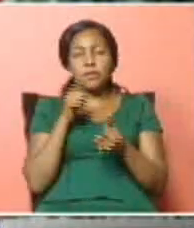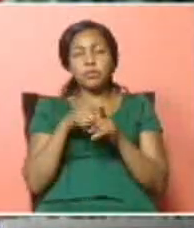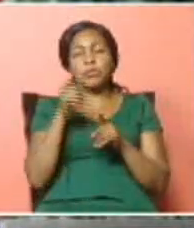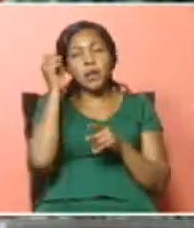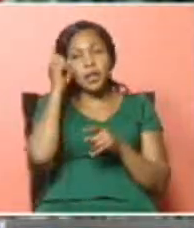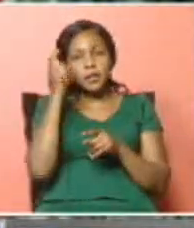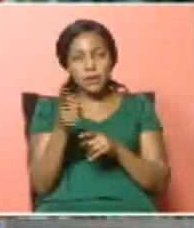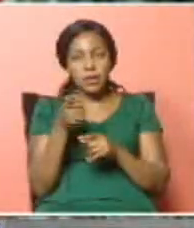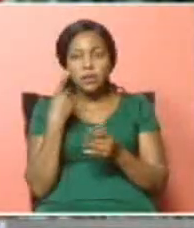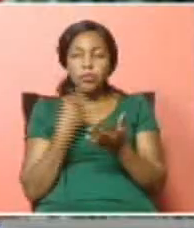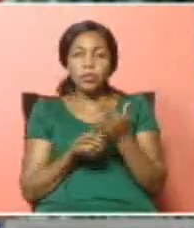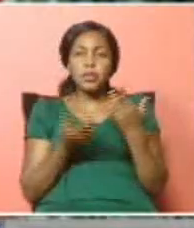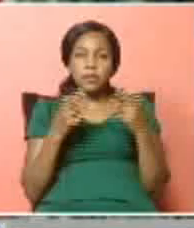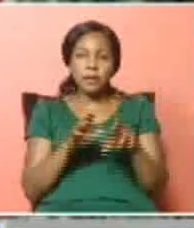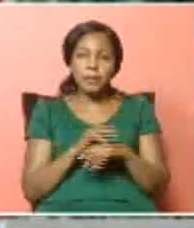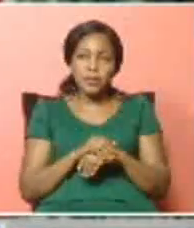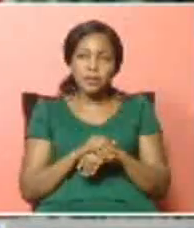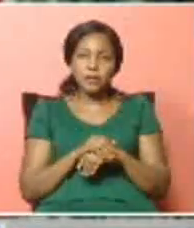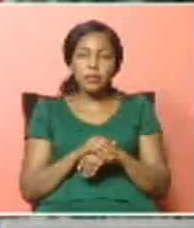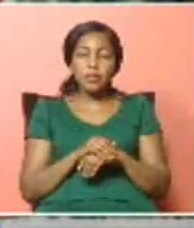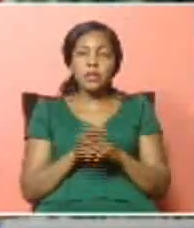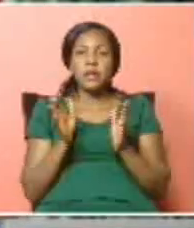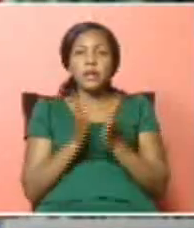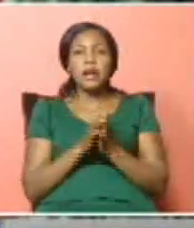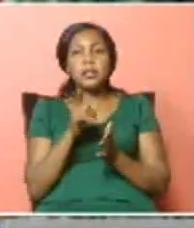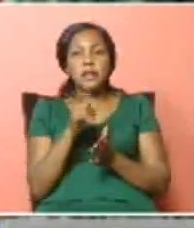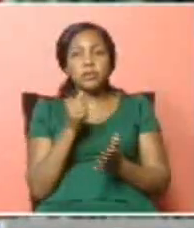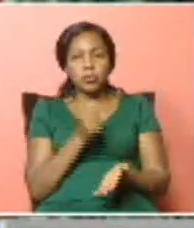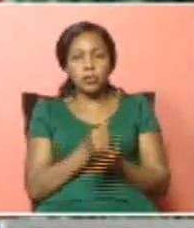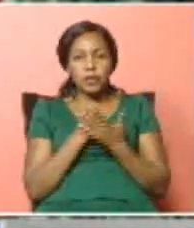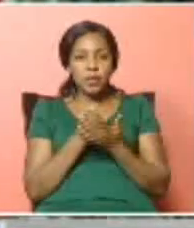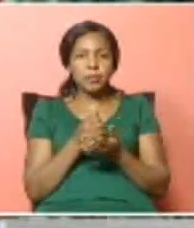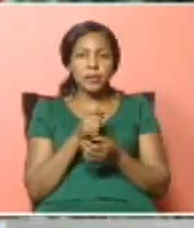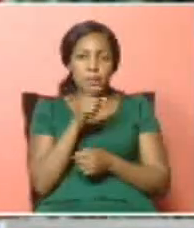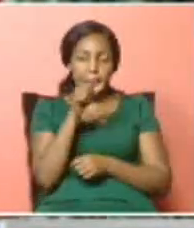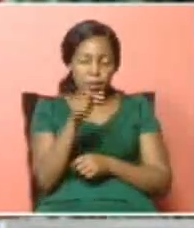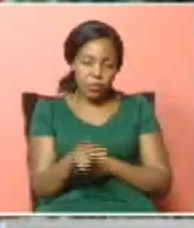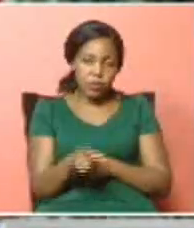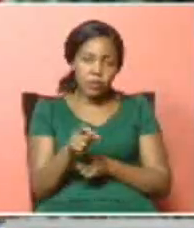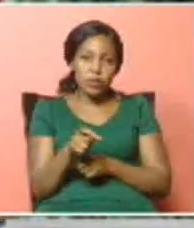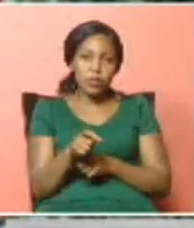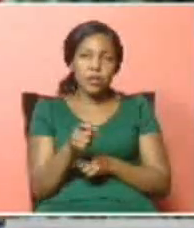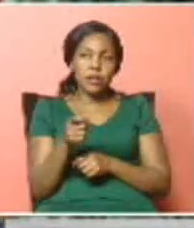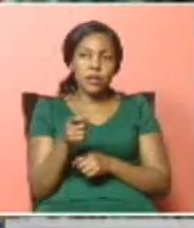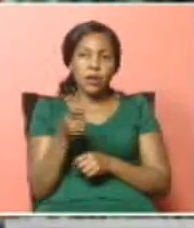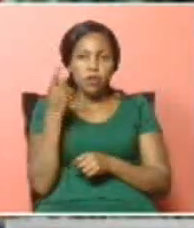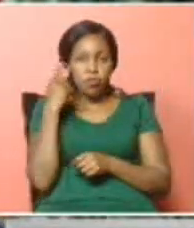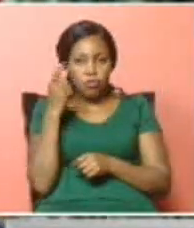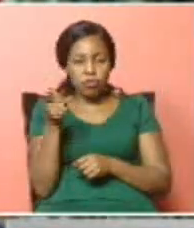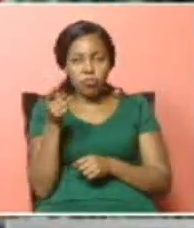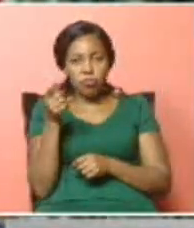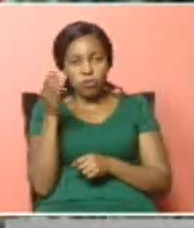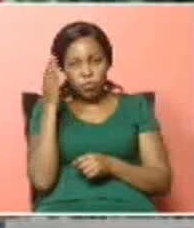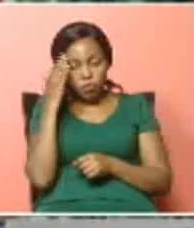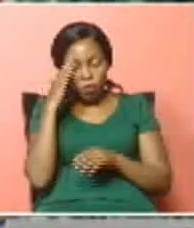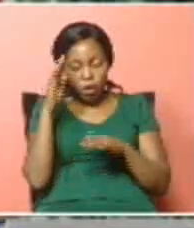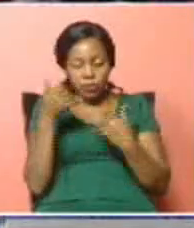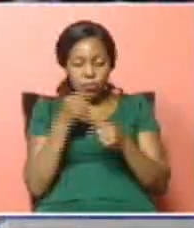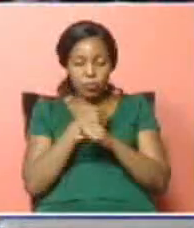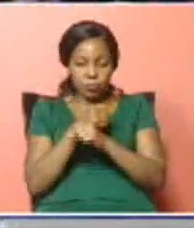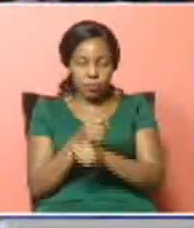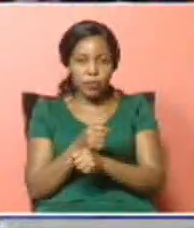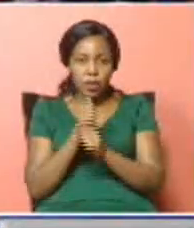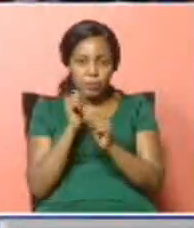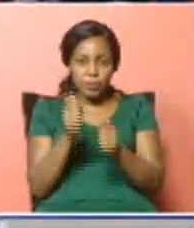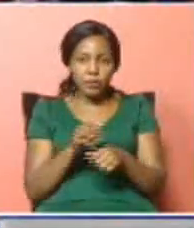to understand this information that would help this person to remain safe. Okay, so